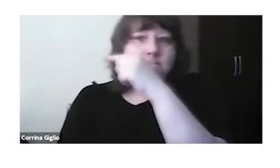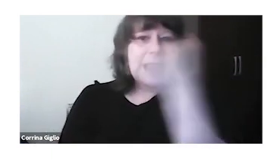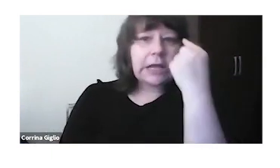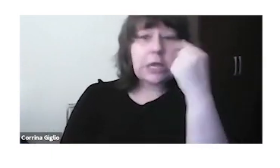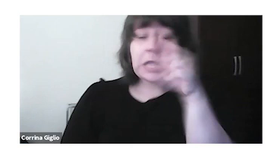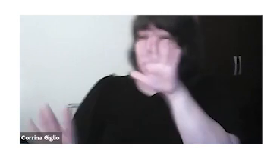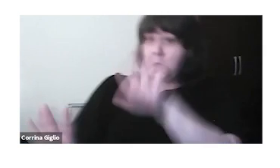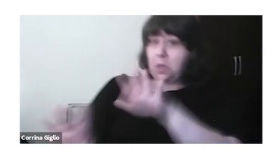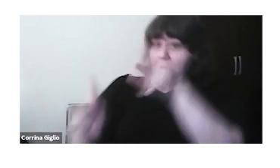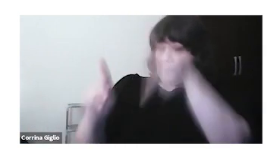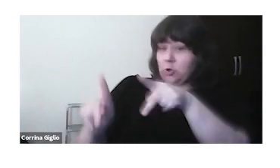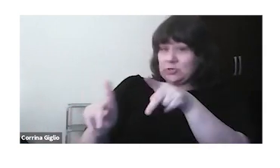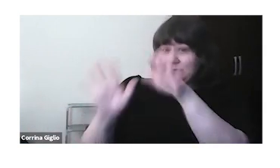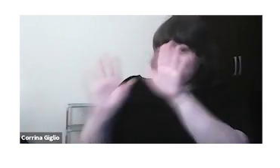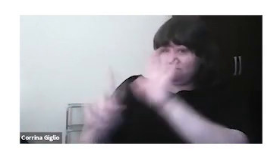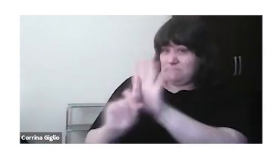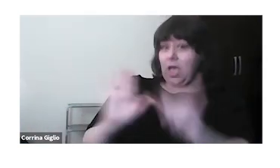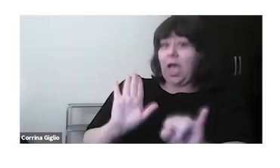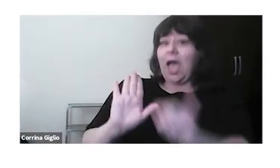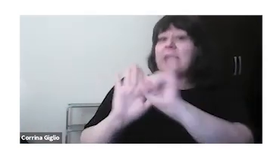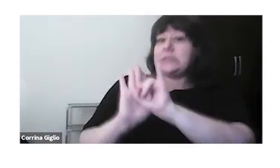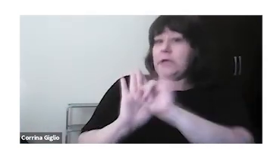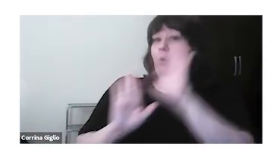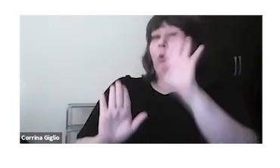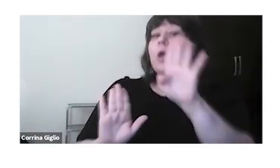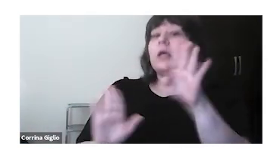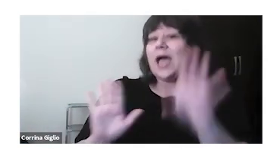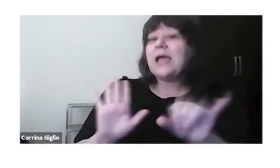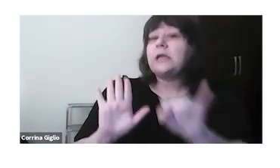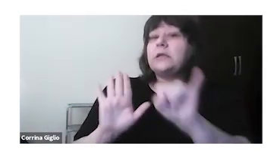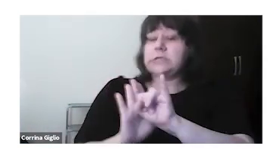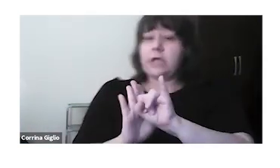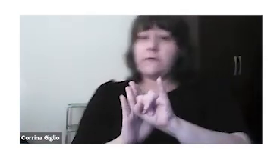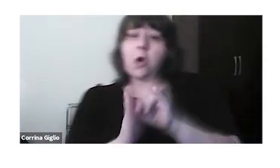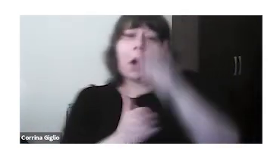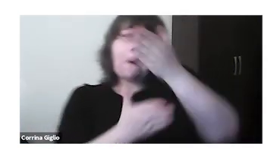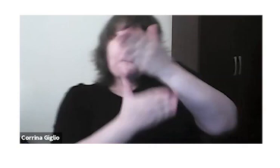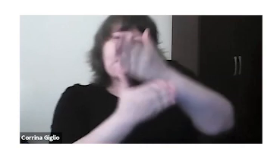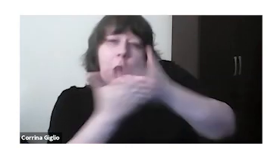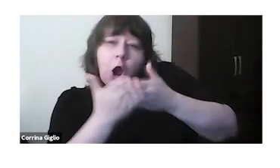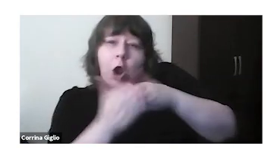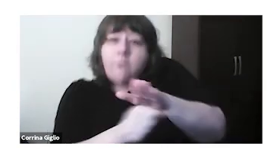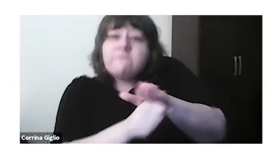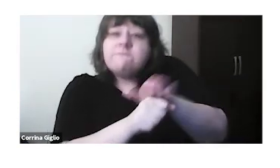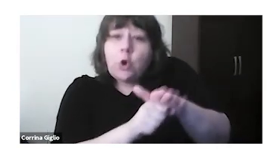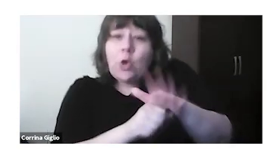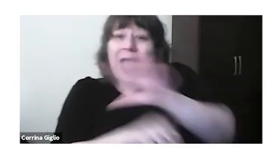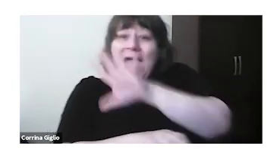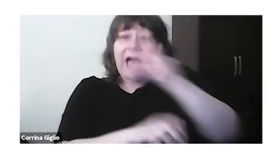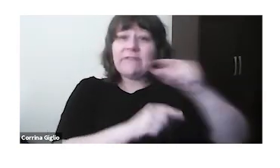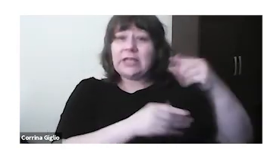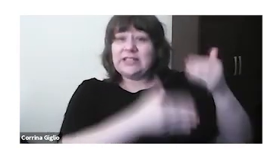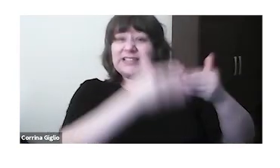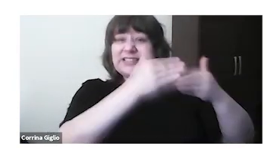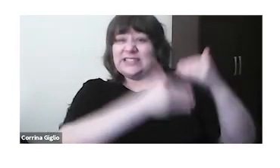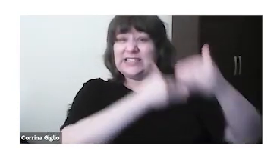who identifies or would be identified as being full or partial African descent. This is a term that we're not